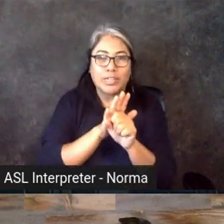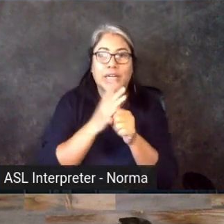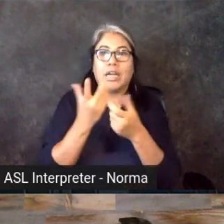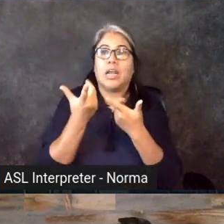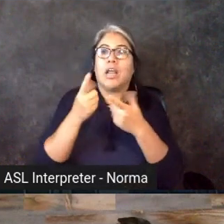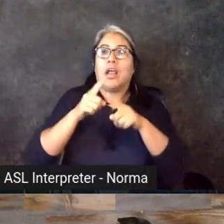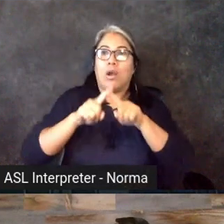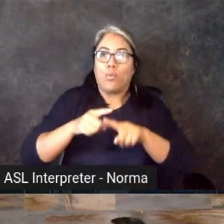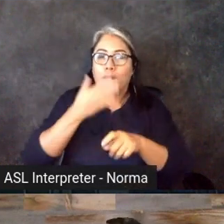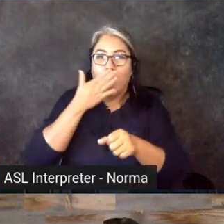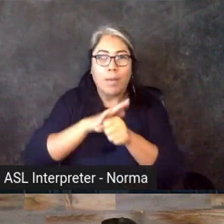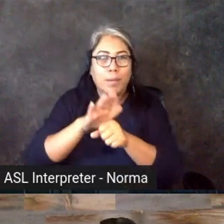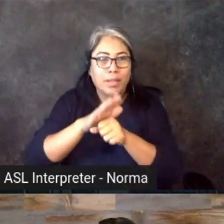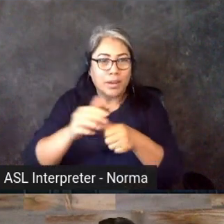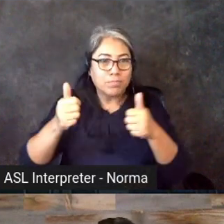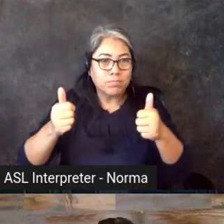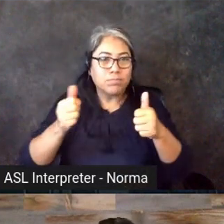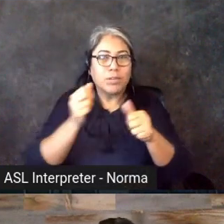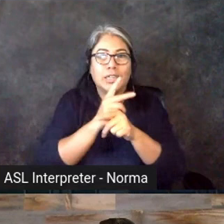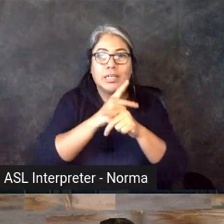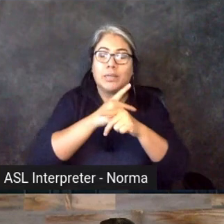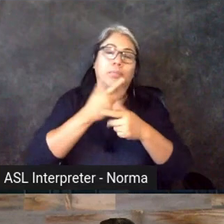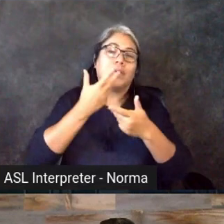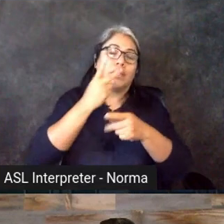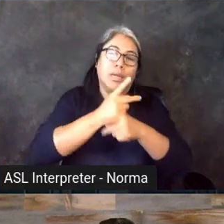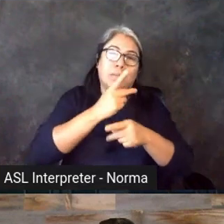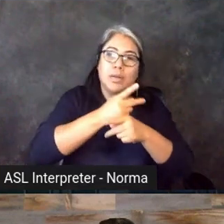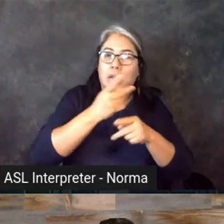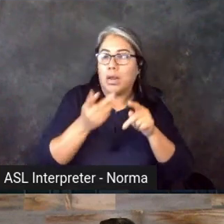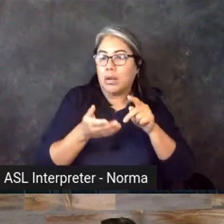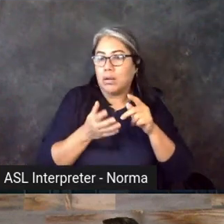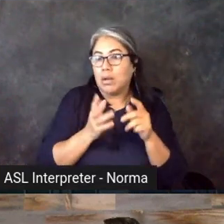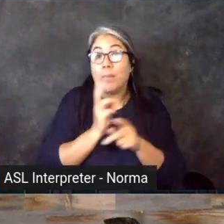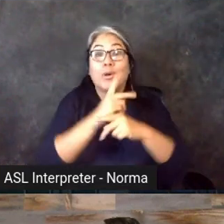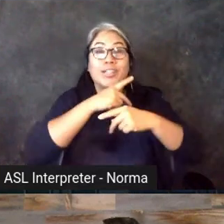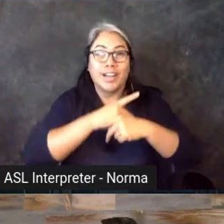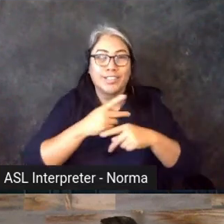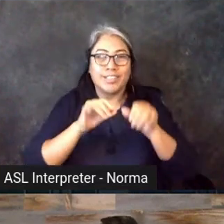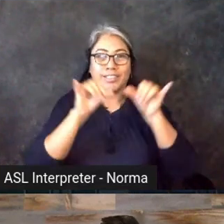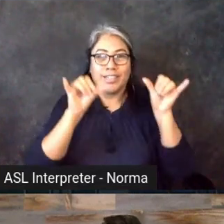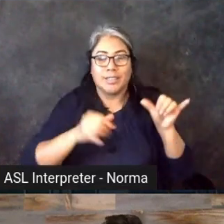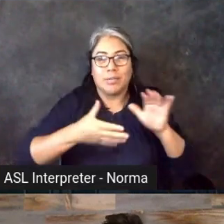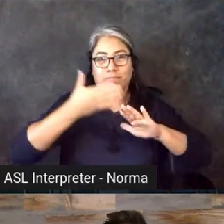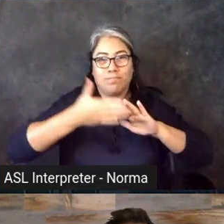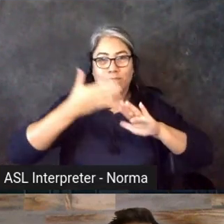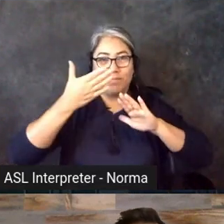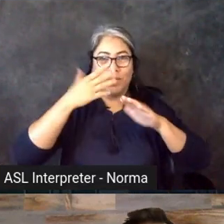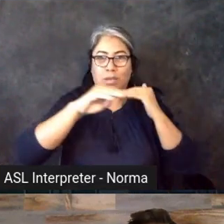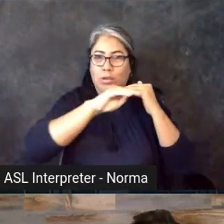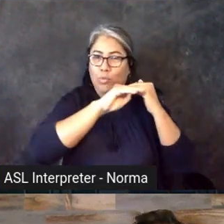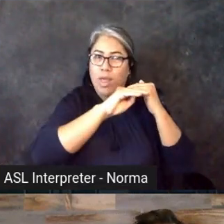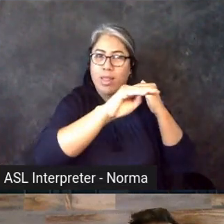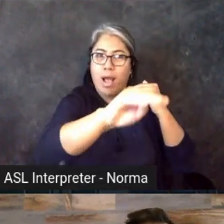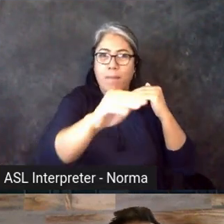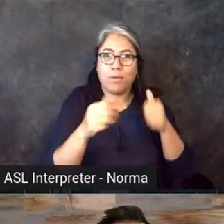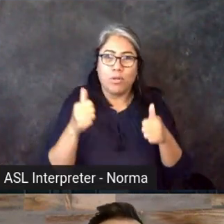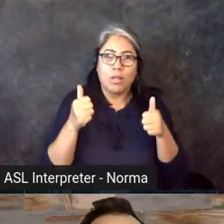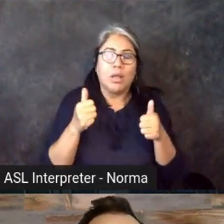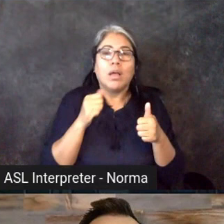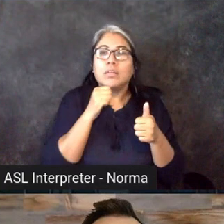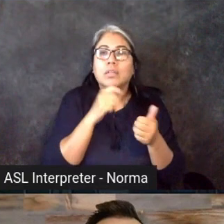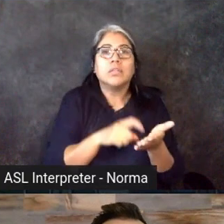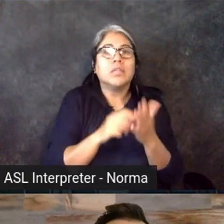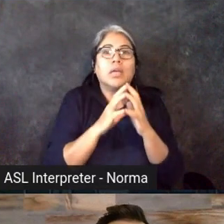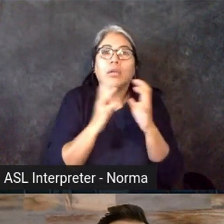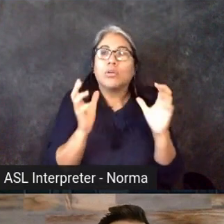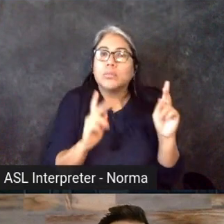guaranteeing that keeping a production system operationally reliable is something that doesn't take huge amounts of